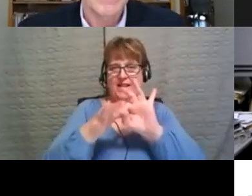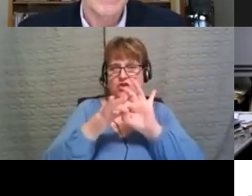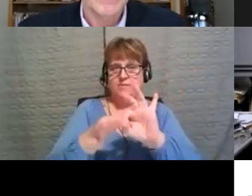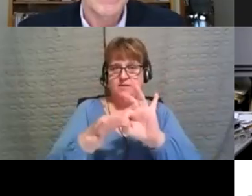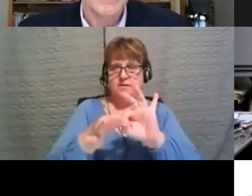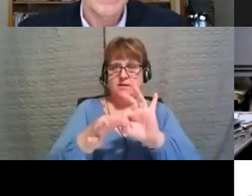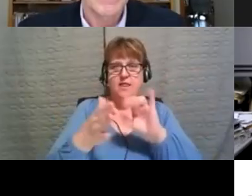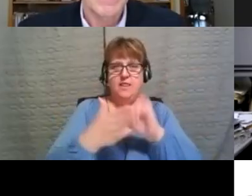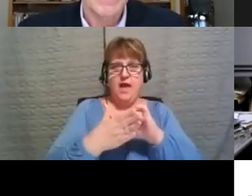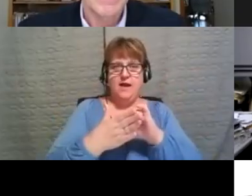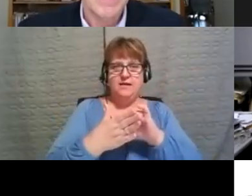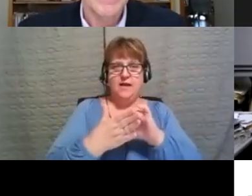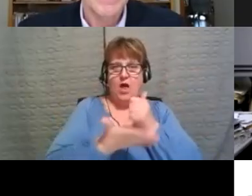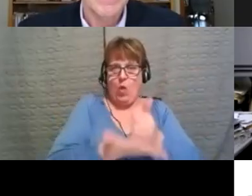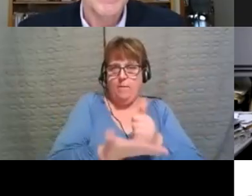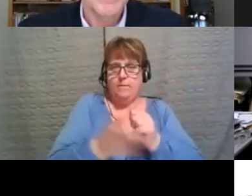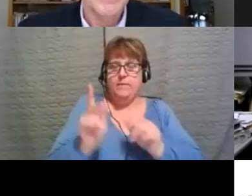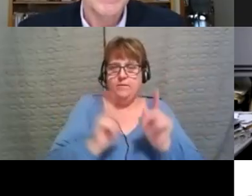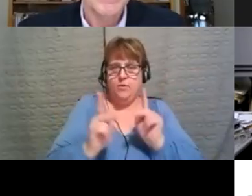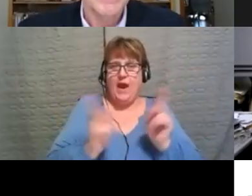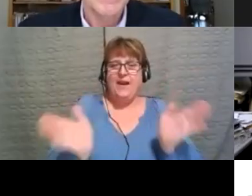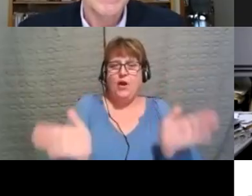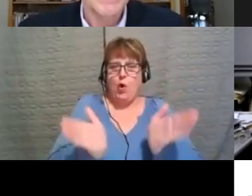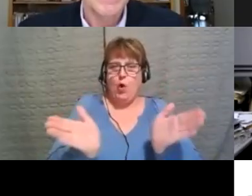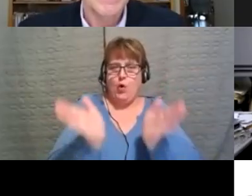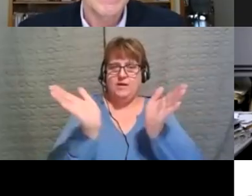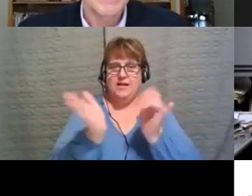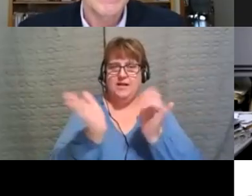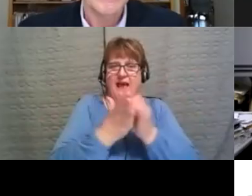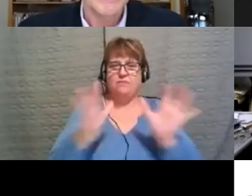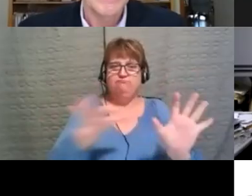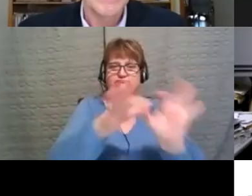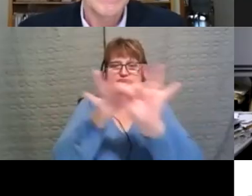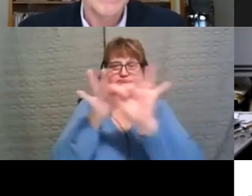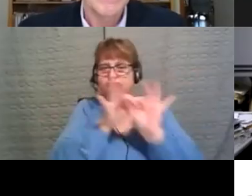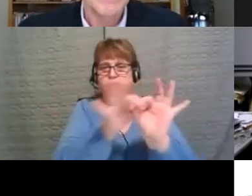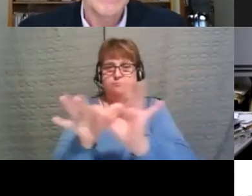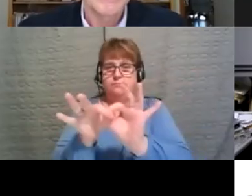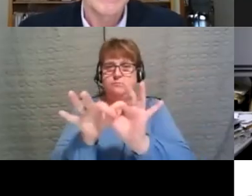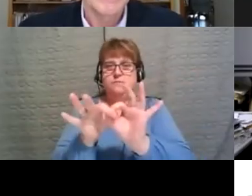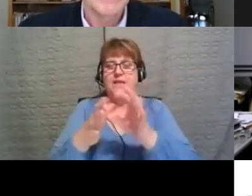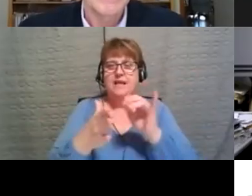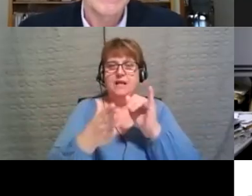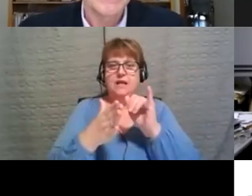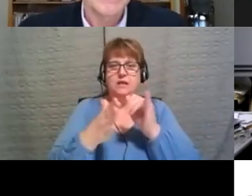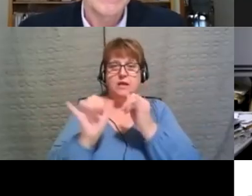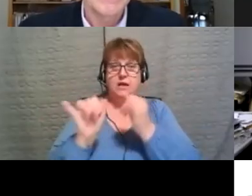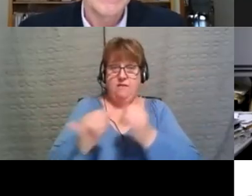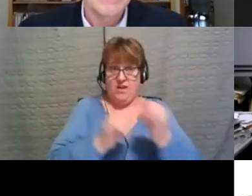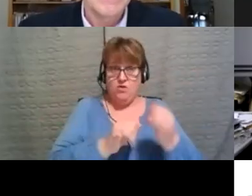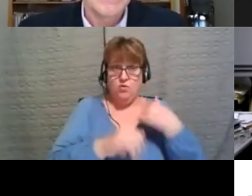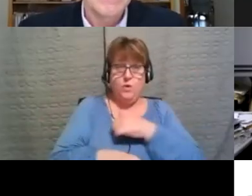that leverage people and encourage that joining, because those are the individuals we've